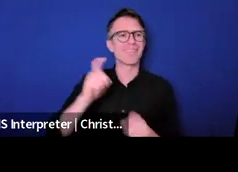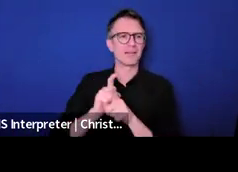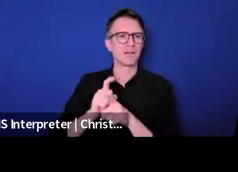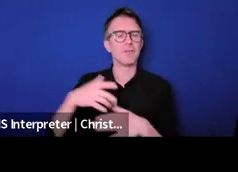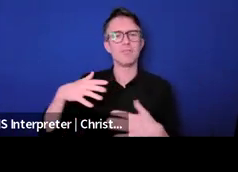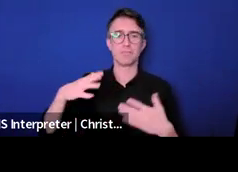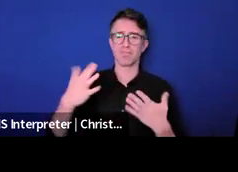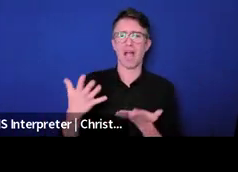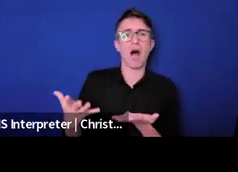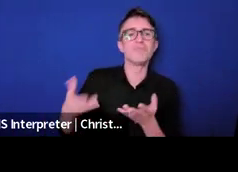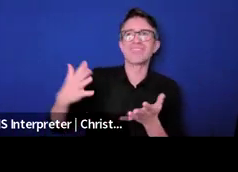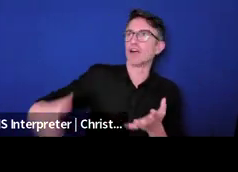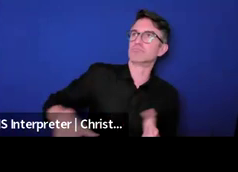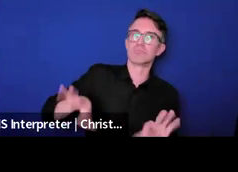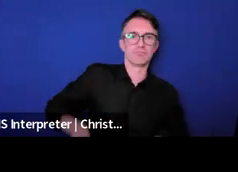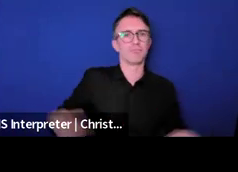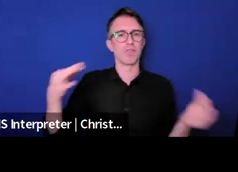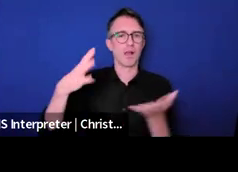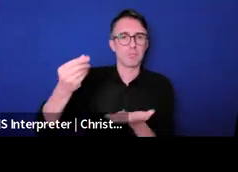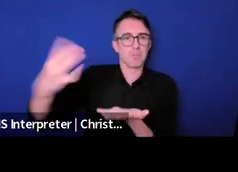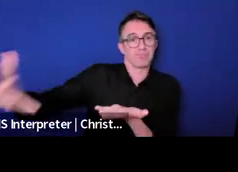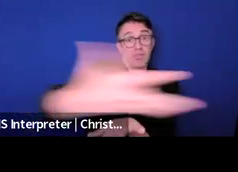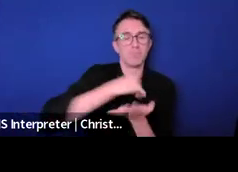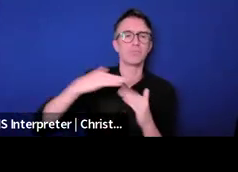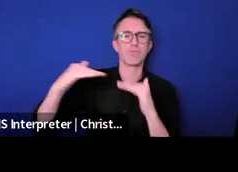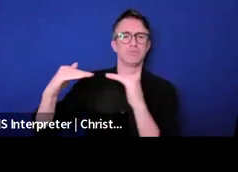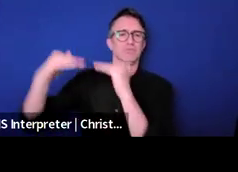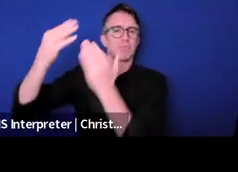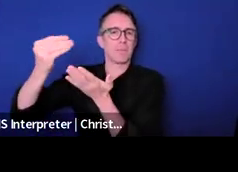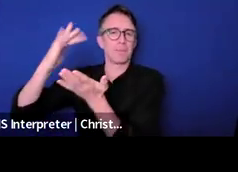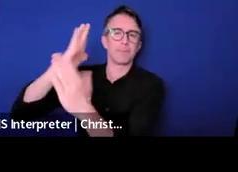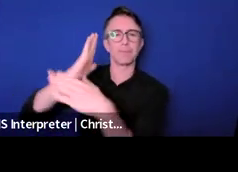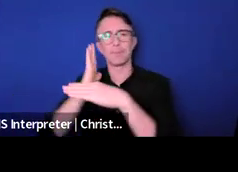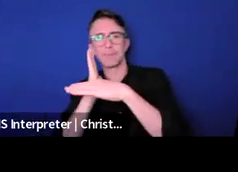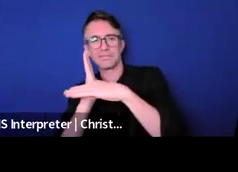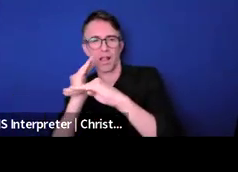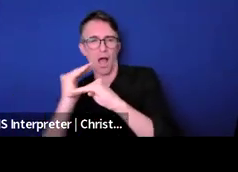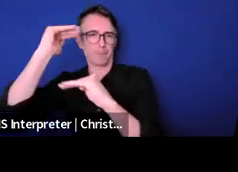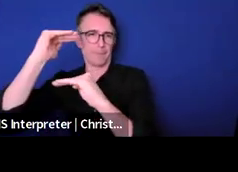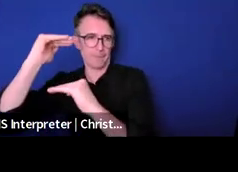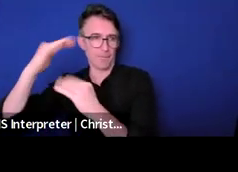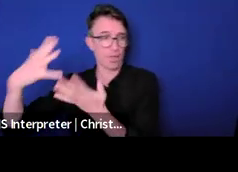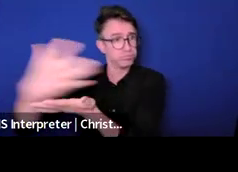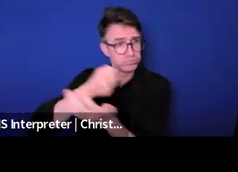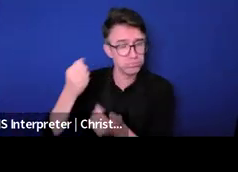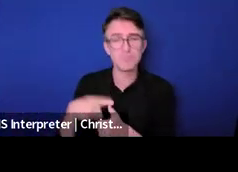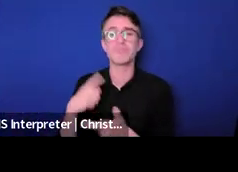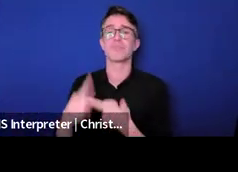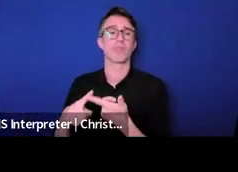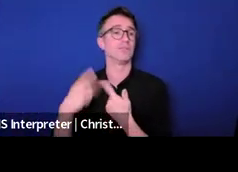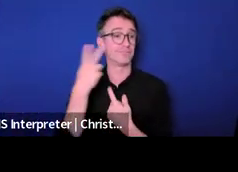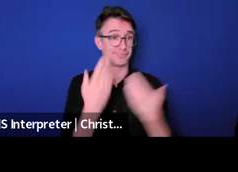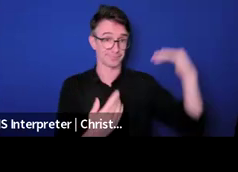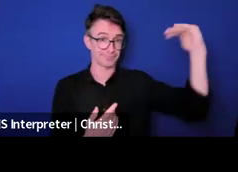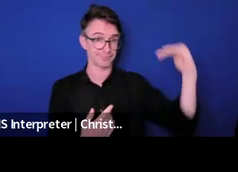of the statistics, just a few notes. You will see the overall poverty rate. So every fourth Armenian lives in poverty and